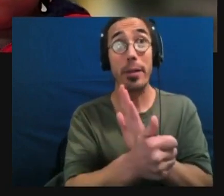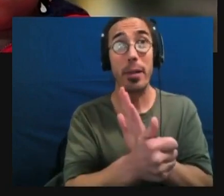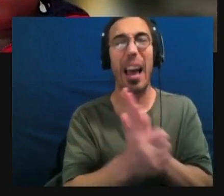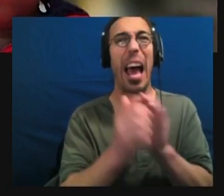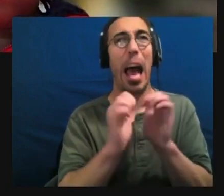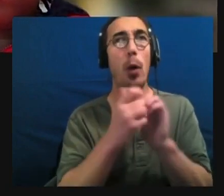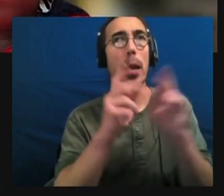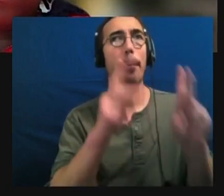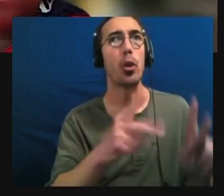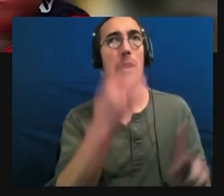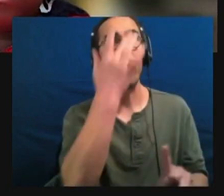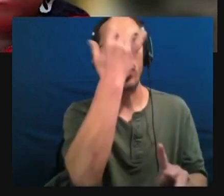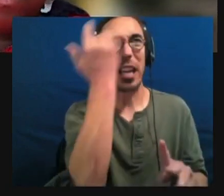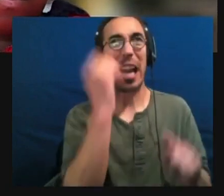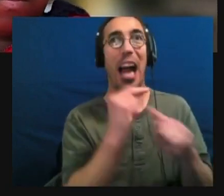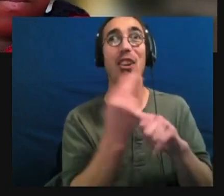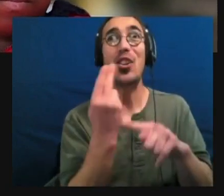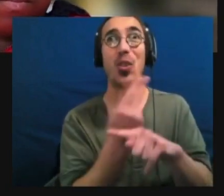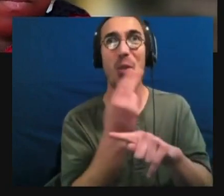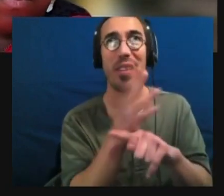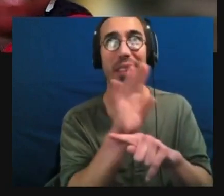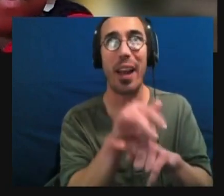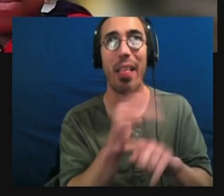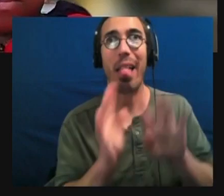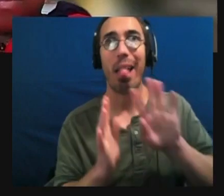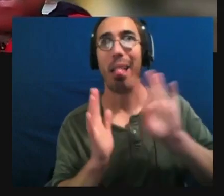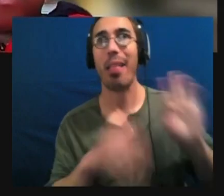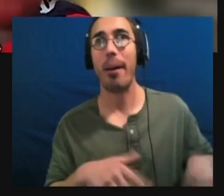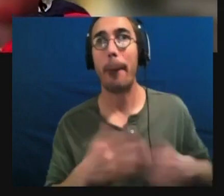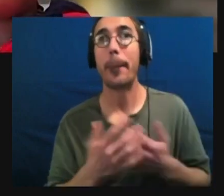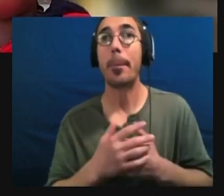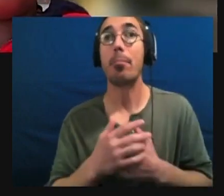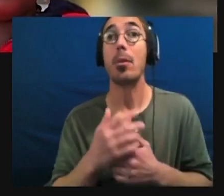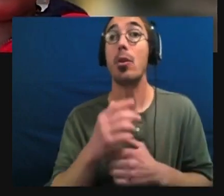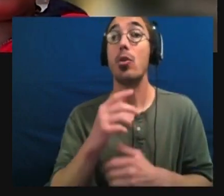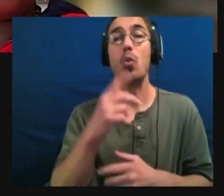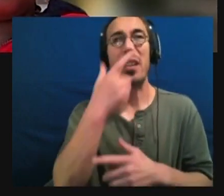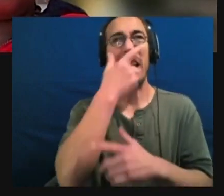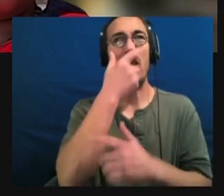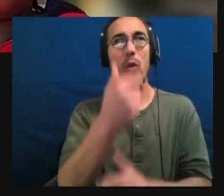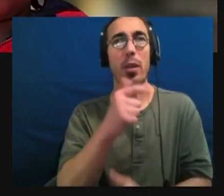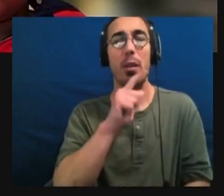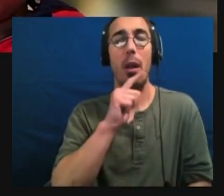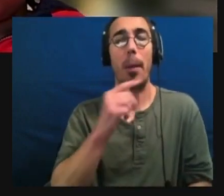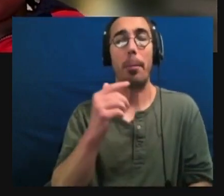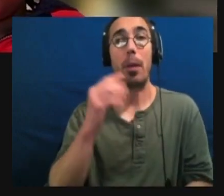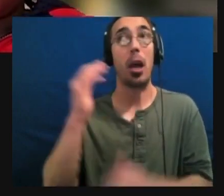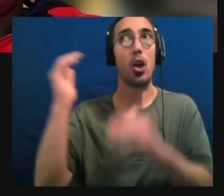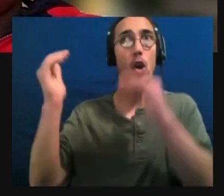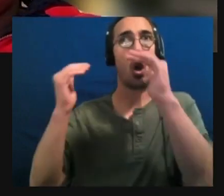This question came from a 27-year-old autistic person.